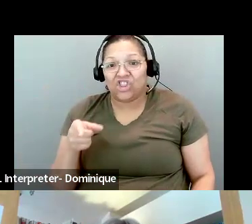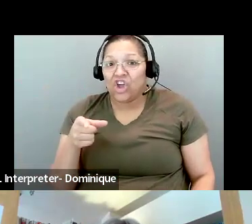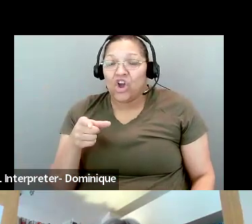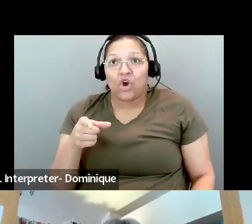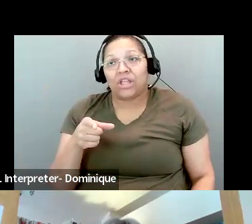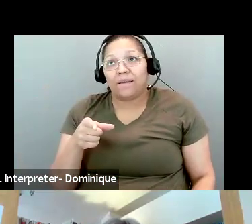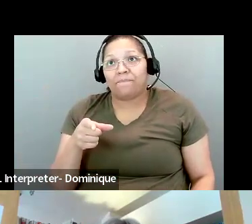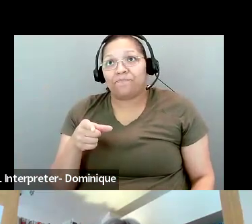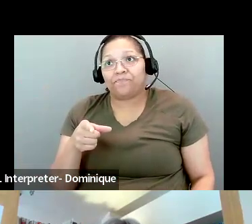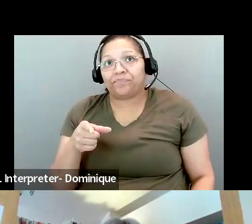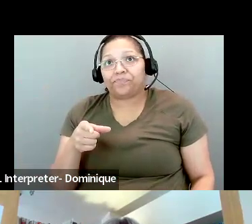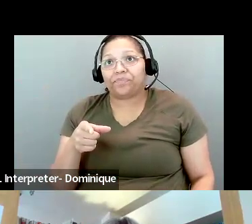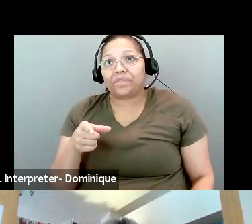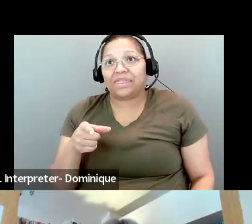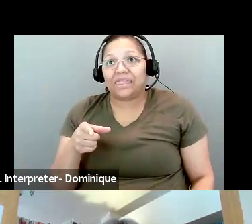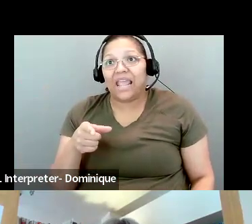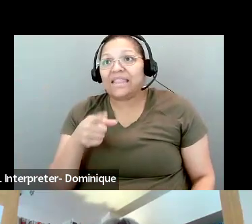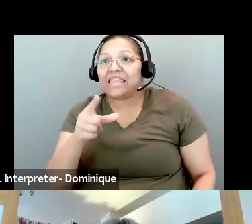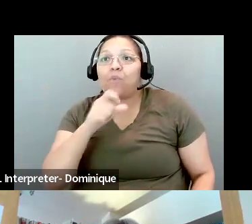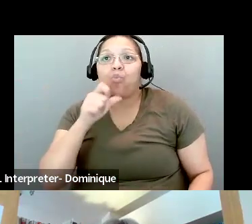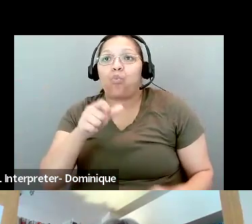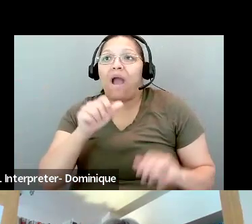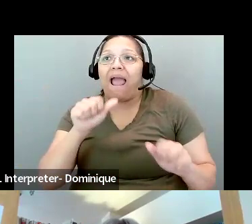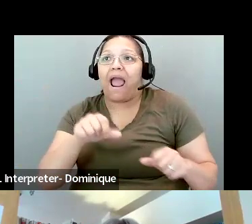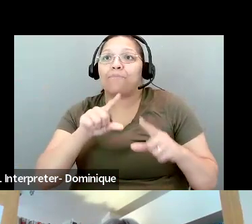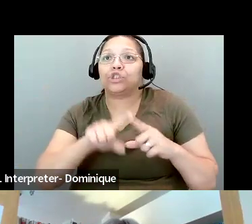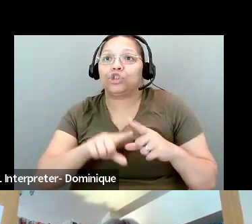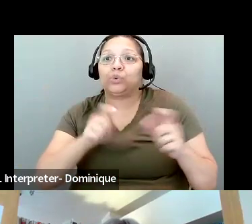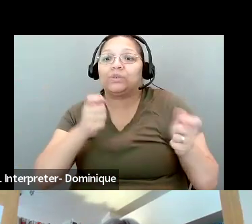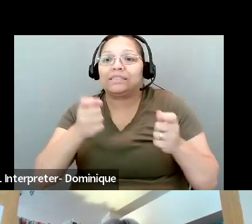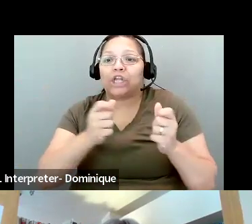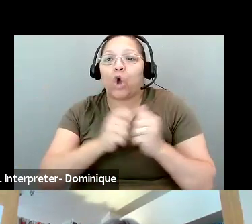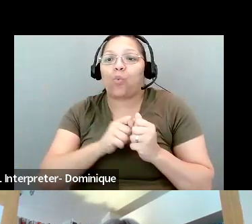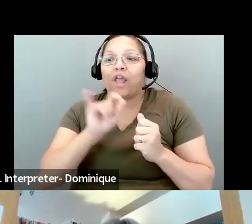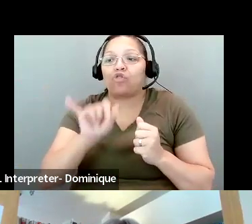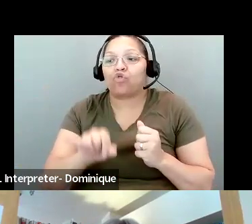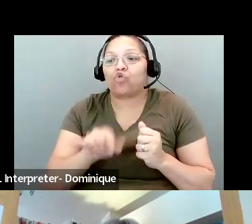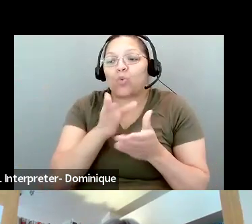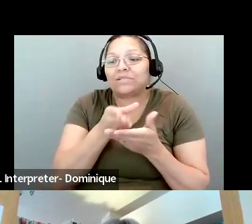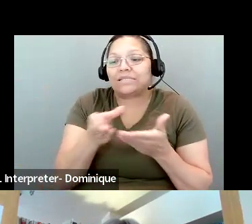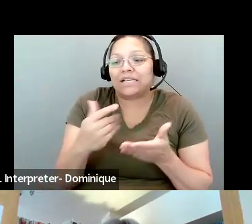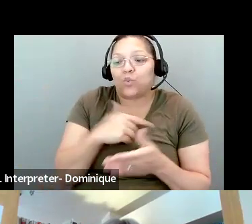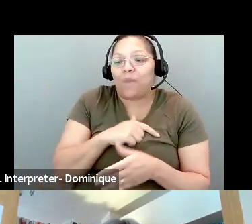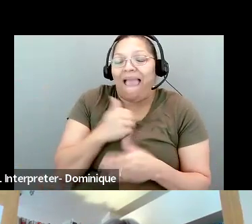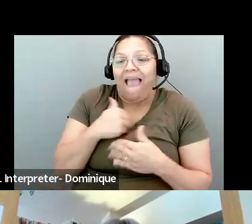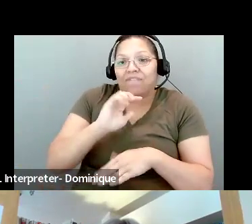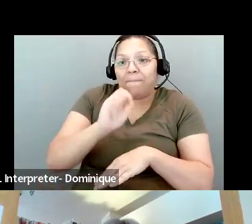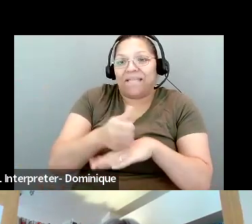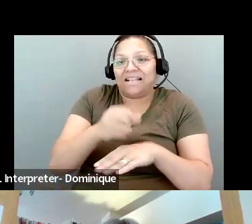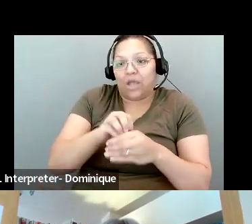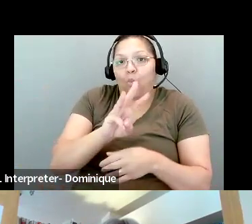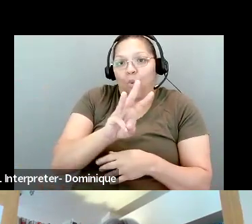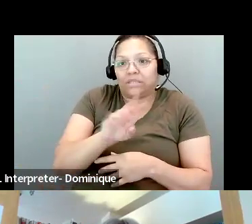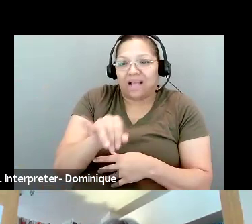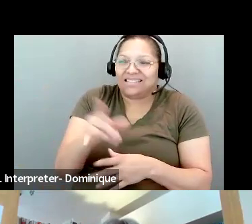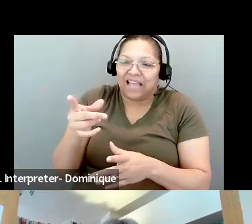enough to deal with the nuances of the systems that we have in place in Wisconsin. And I'm sure that's true in other states too.